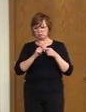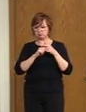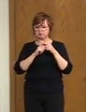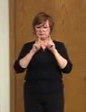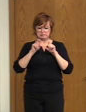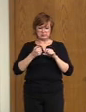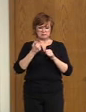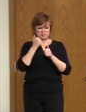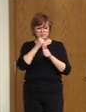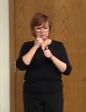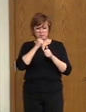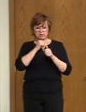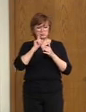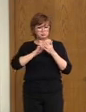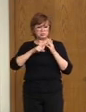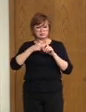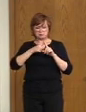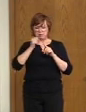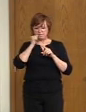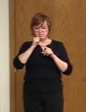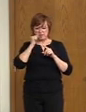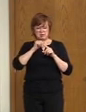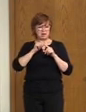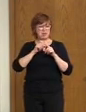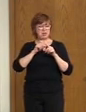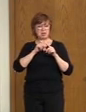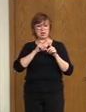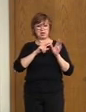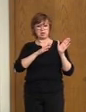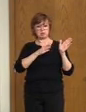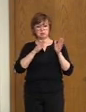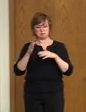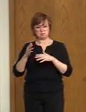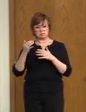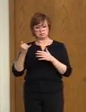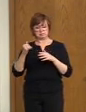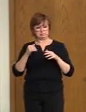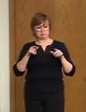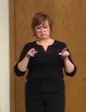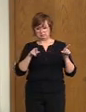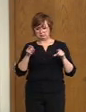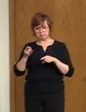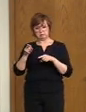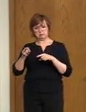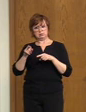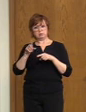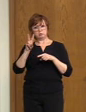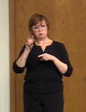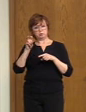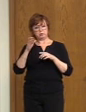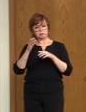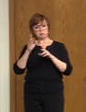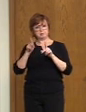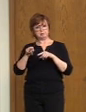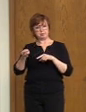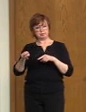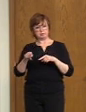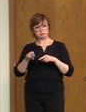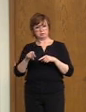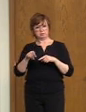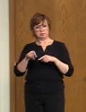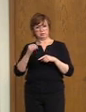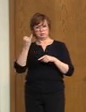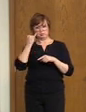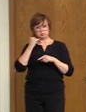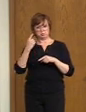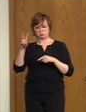and residents. And then if you say that you have a long-term care facility with 200 residents, if every resident gets one visitor,